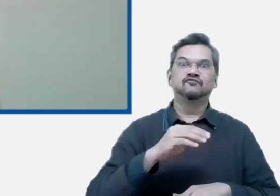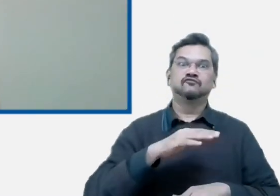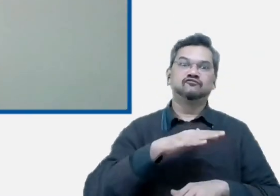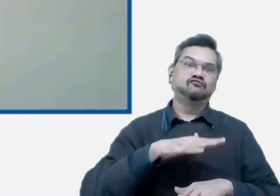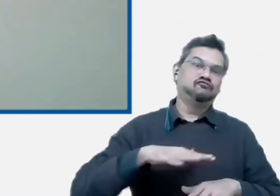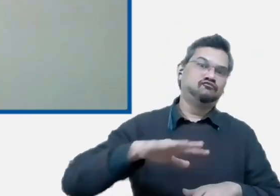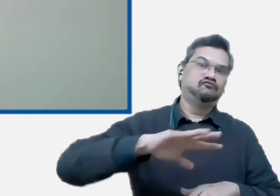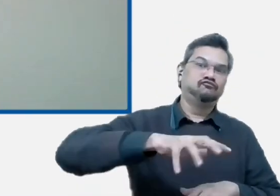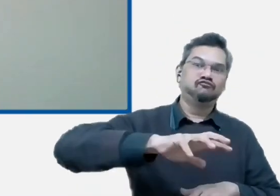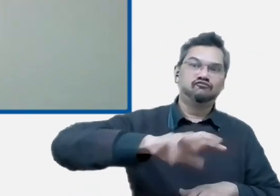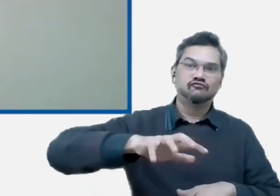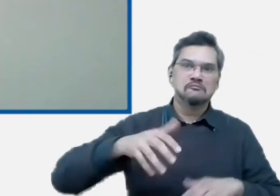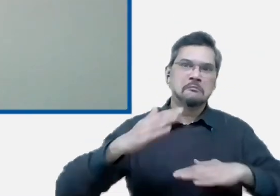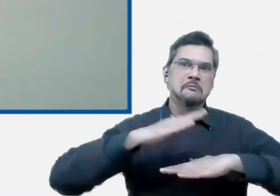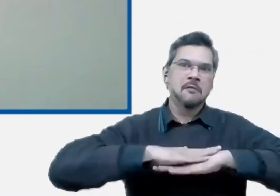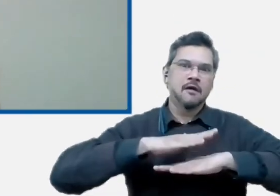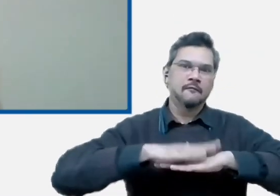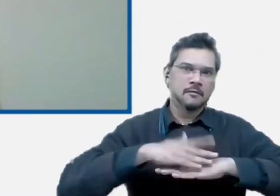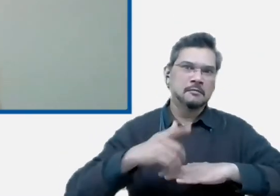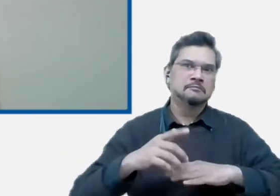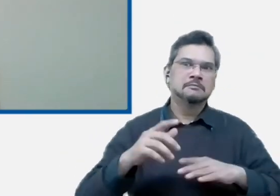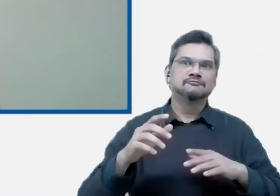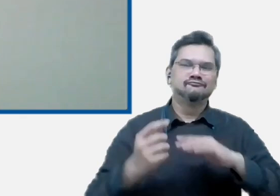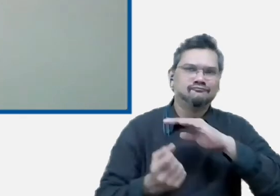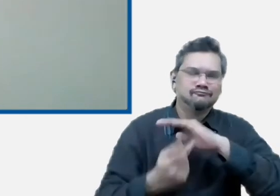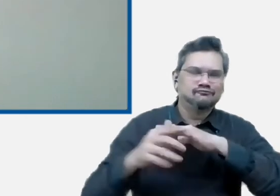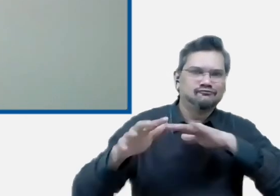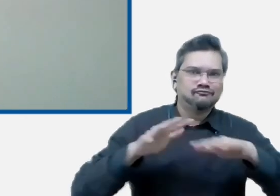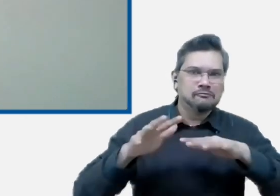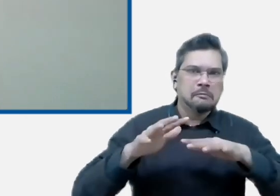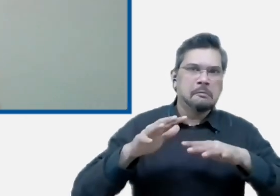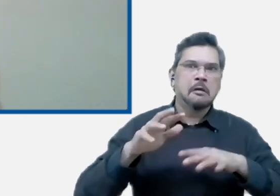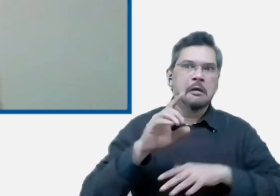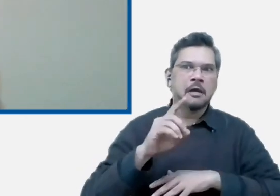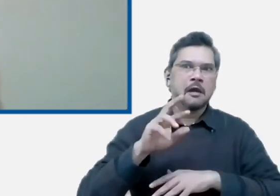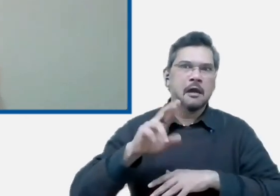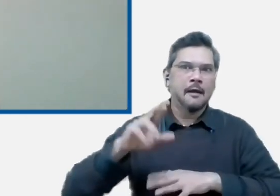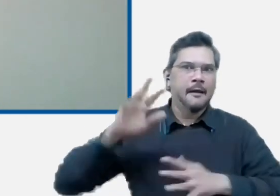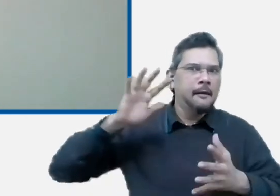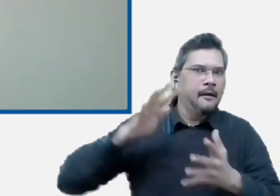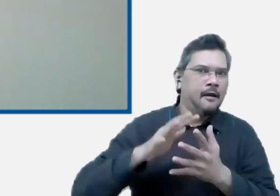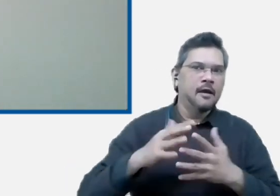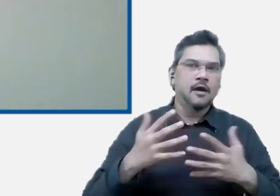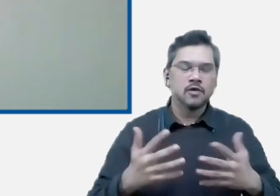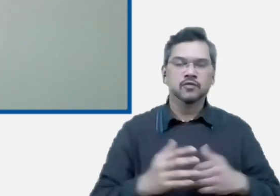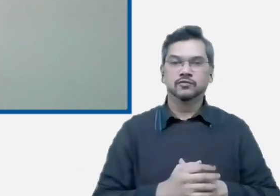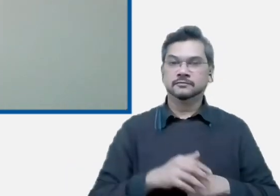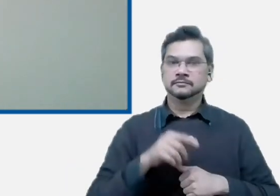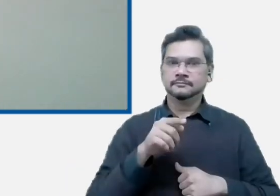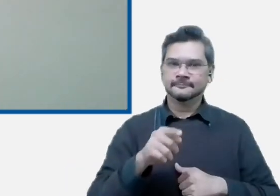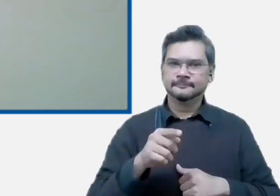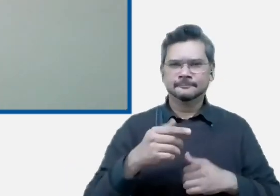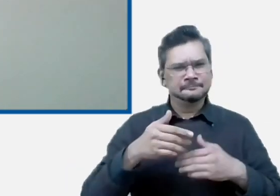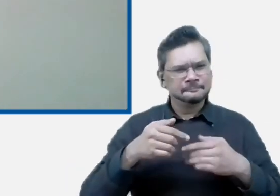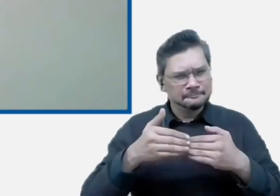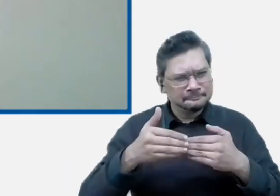on critical issues that are key to achieving a resilient Africa. These include, but not limited